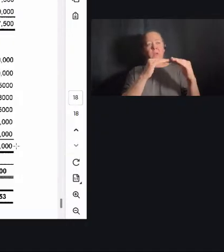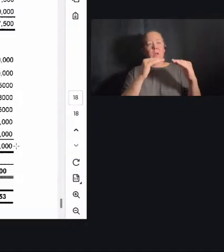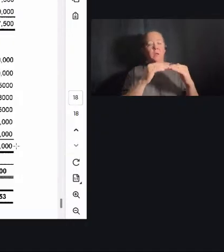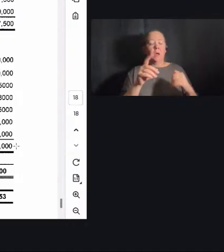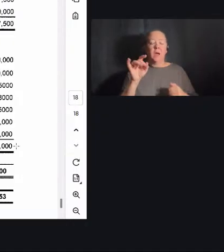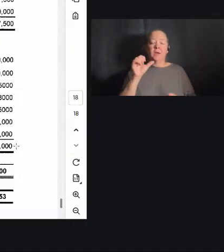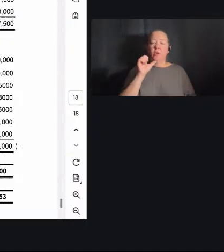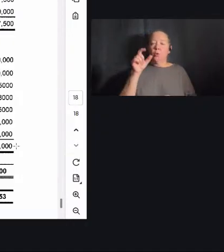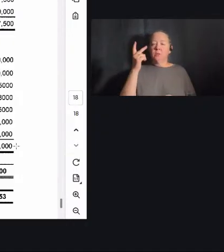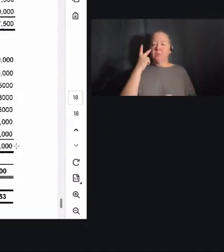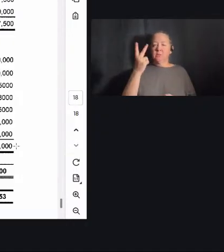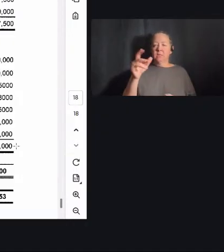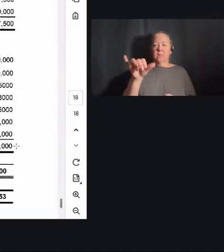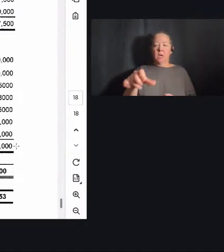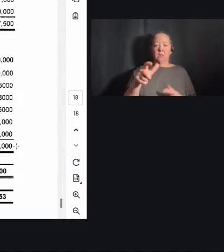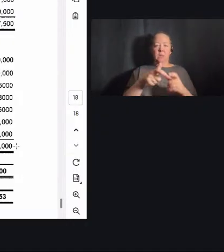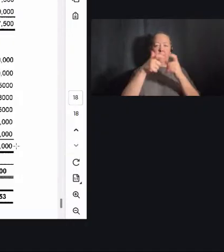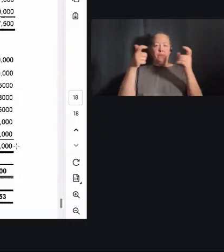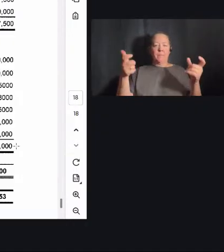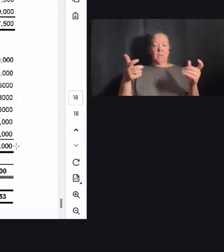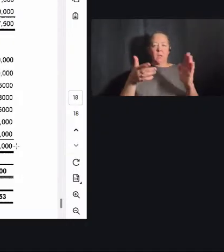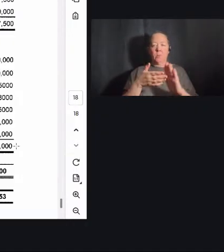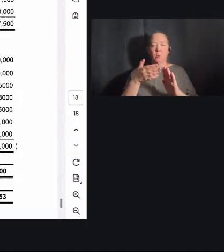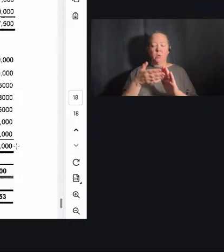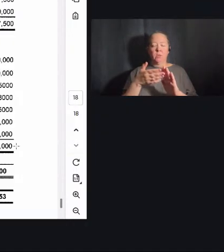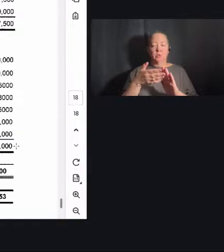issue. The switching to